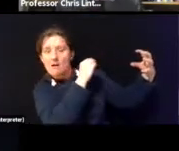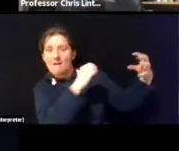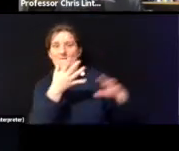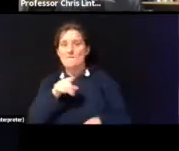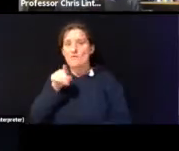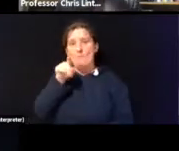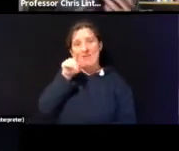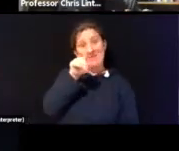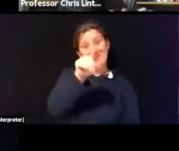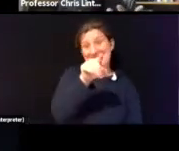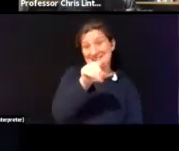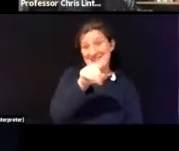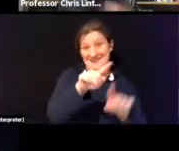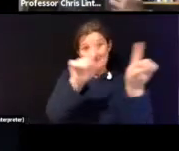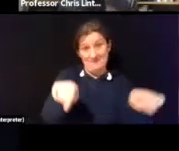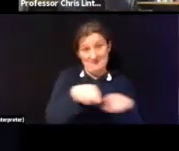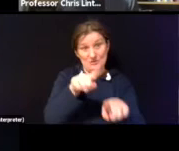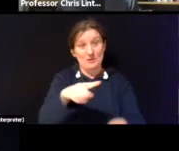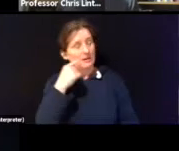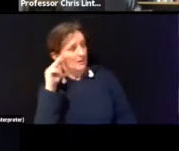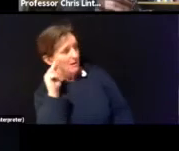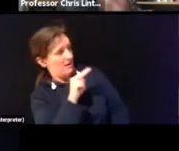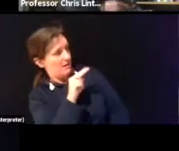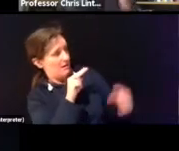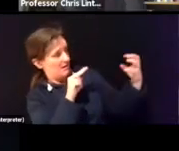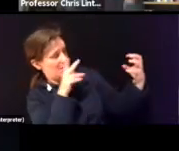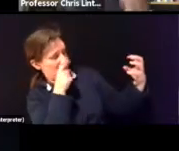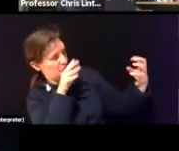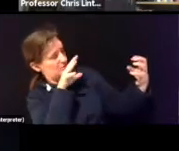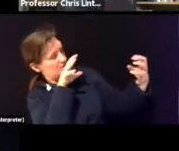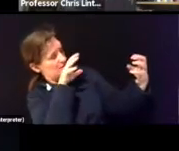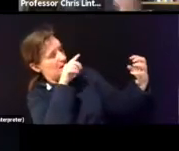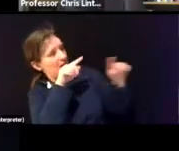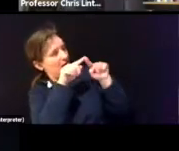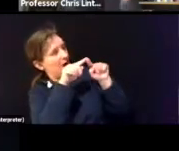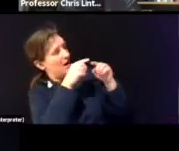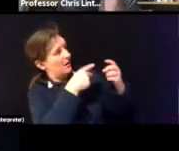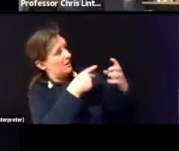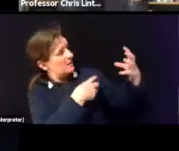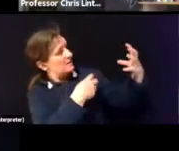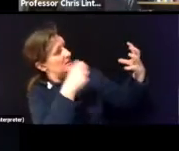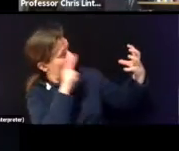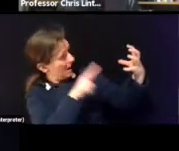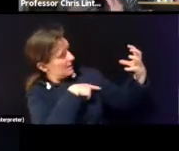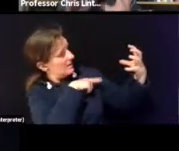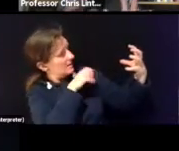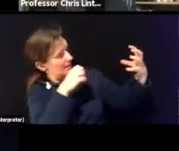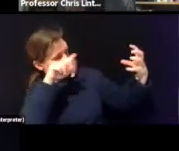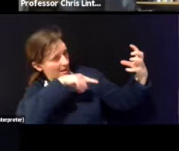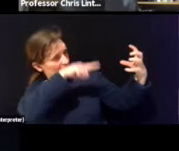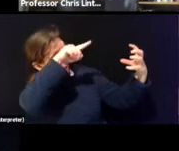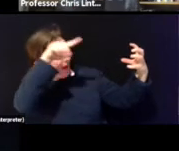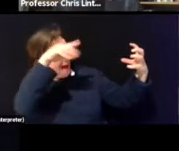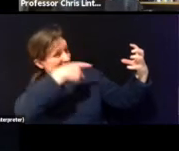of discovering the Earth if they could pick out this signal, these faint blips from the data, because this